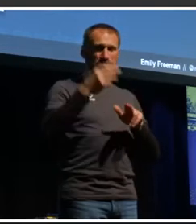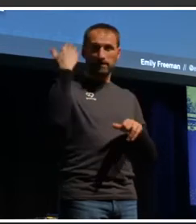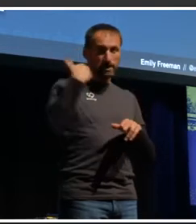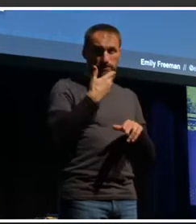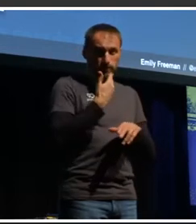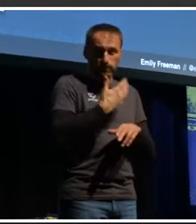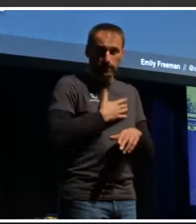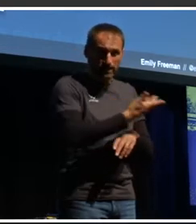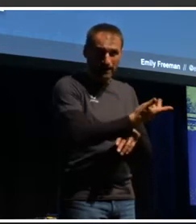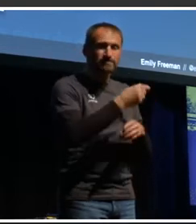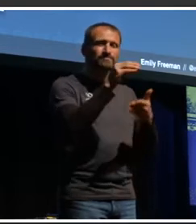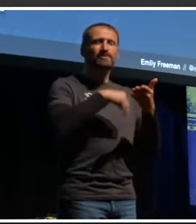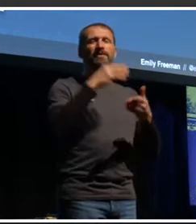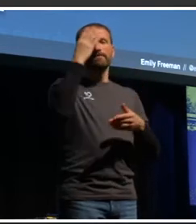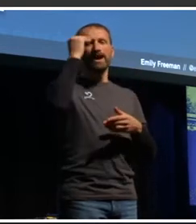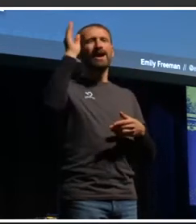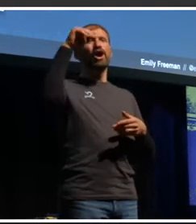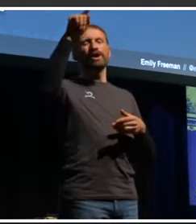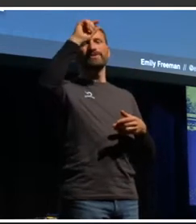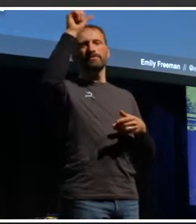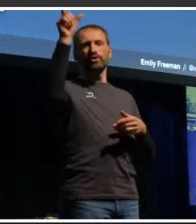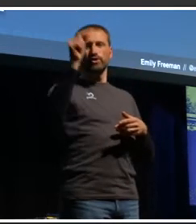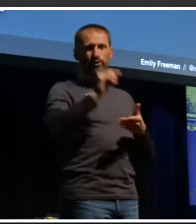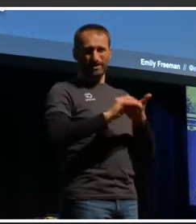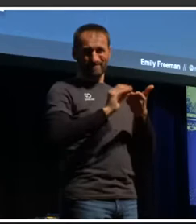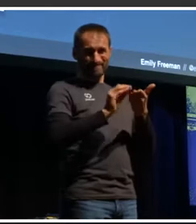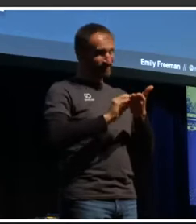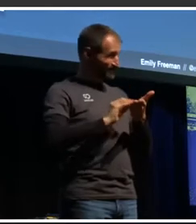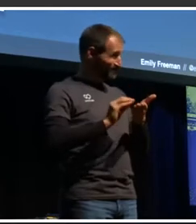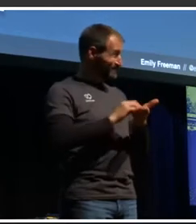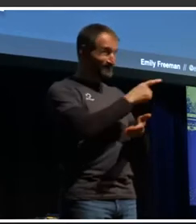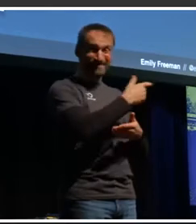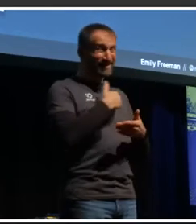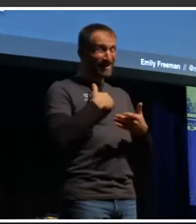Overflow blows my mind. True.